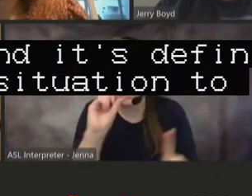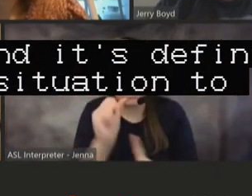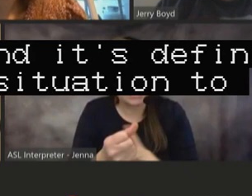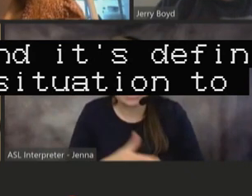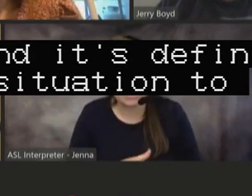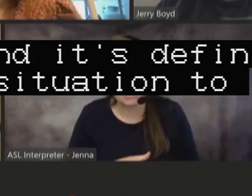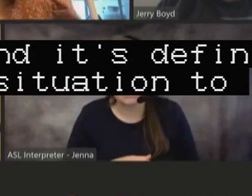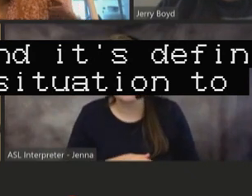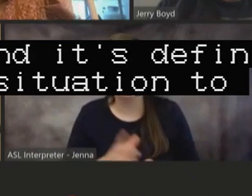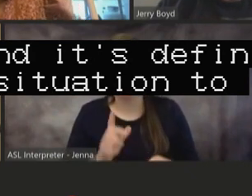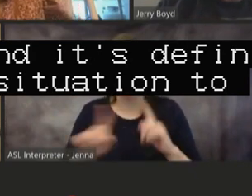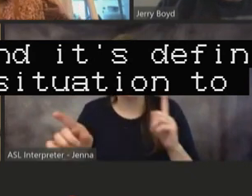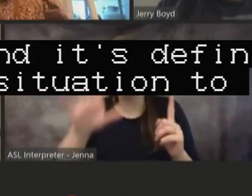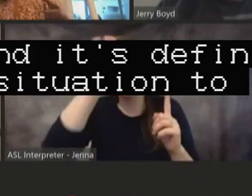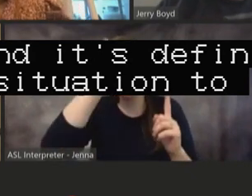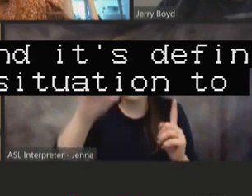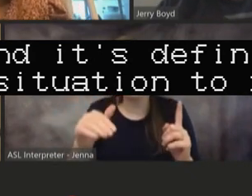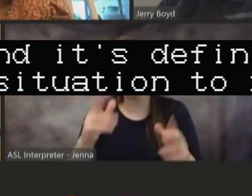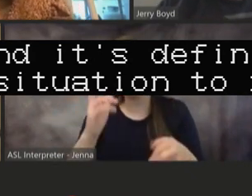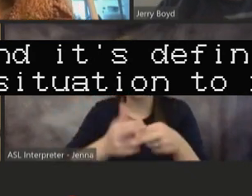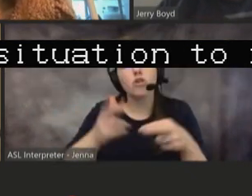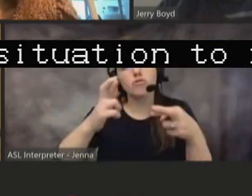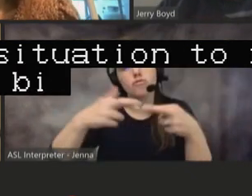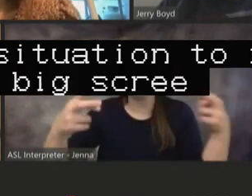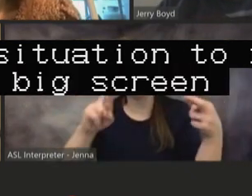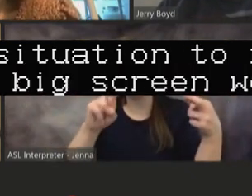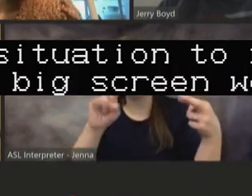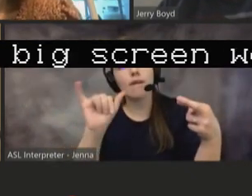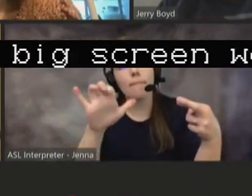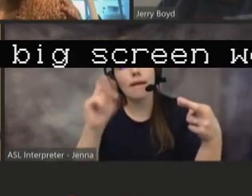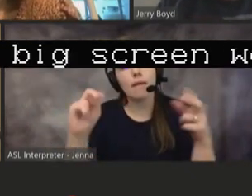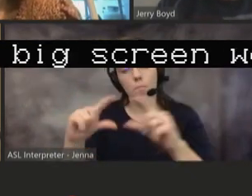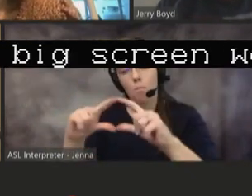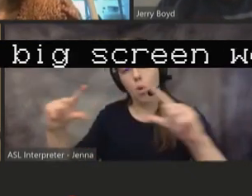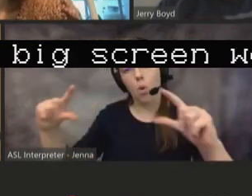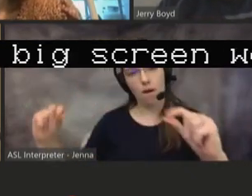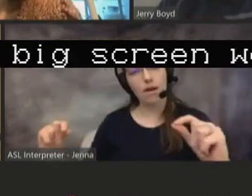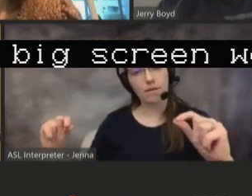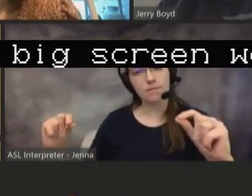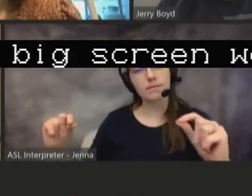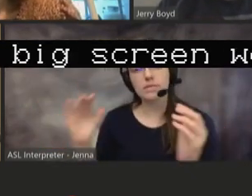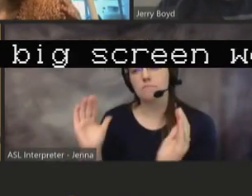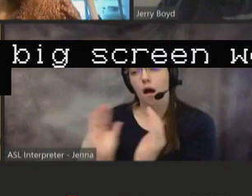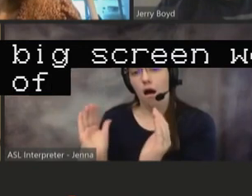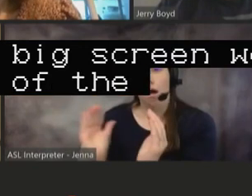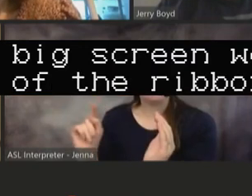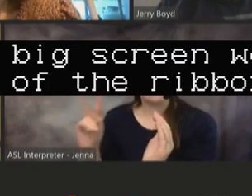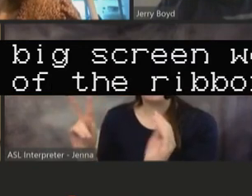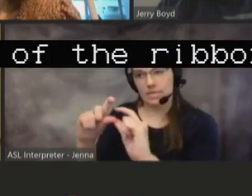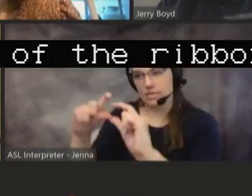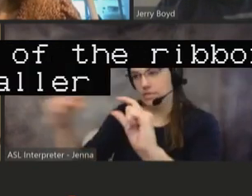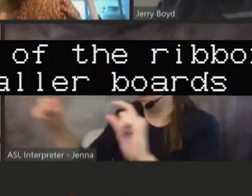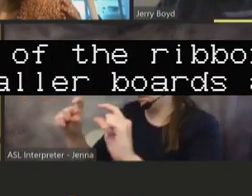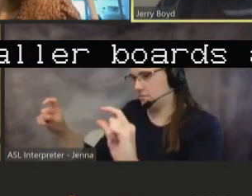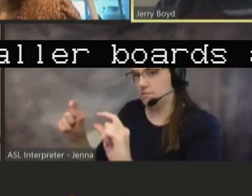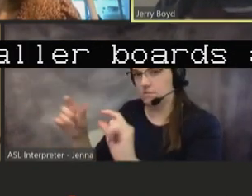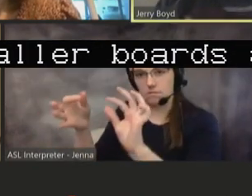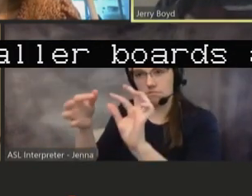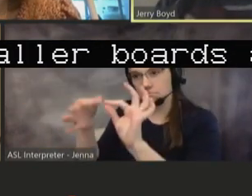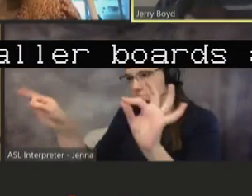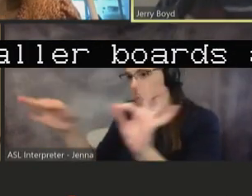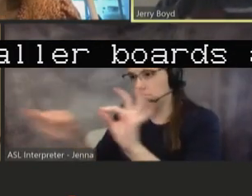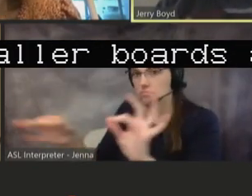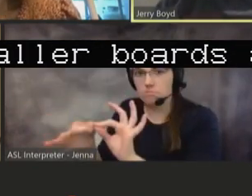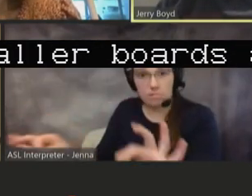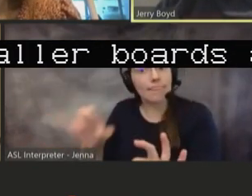ribbon boards, so the smaller boards around the park, has definitely increased, and